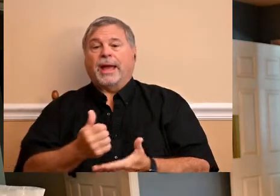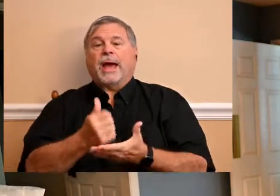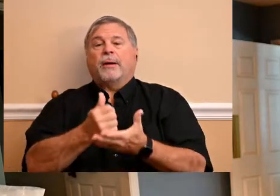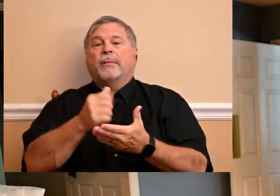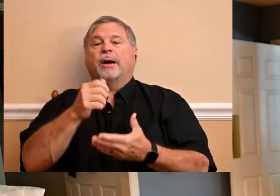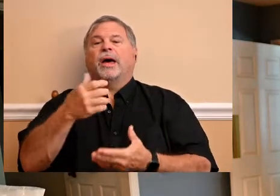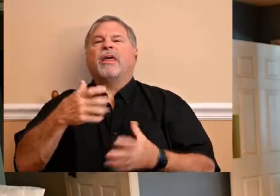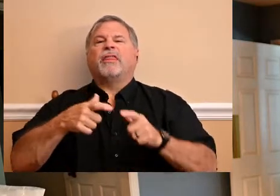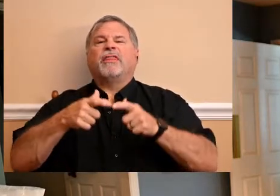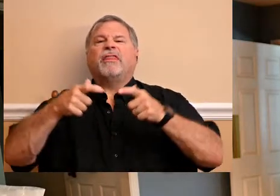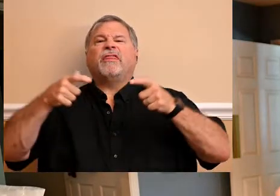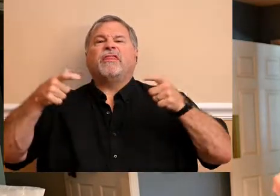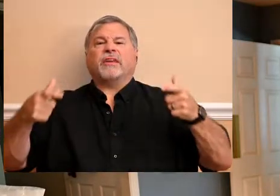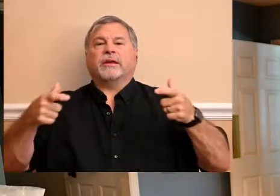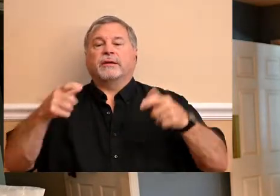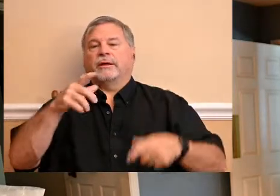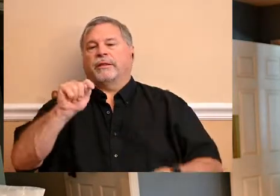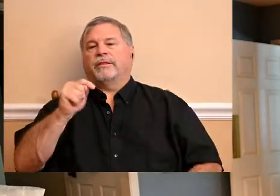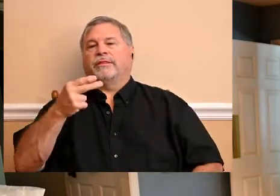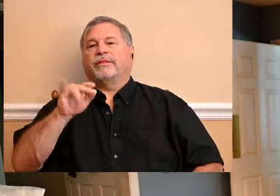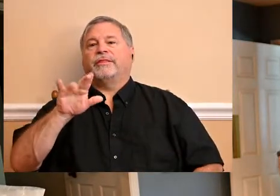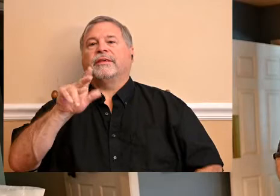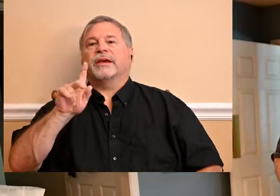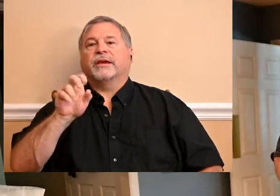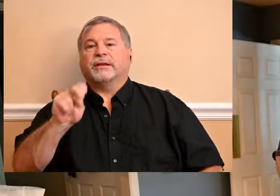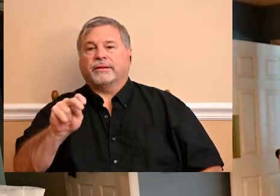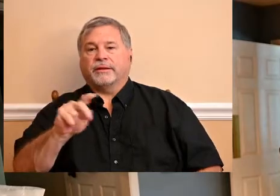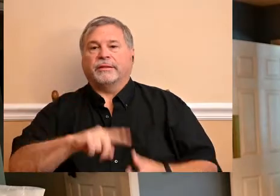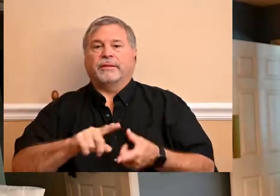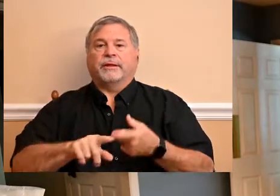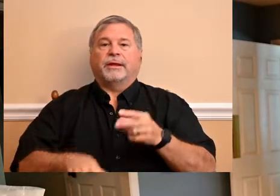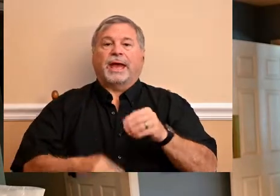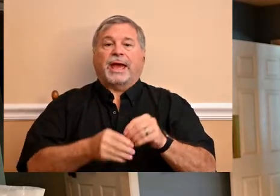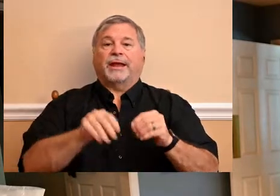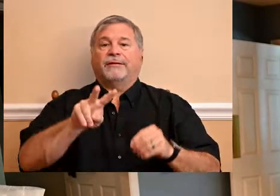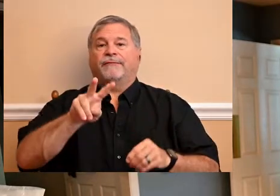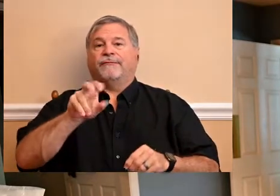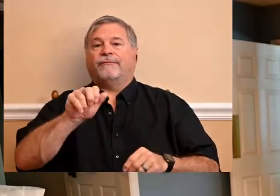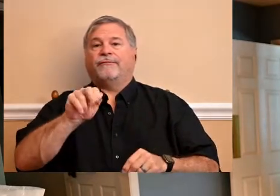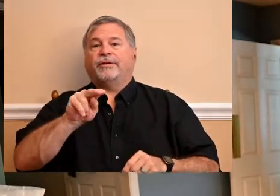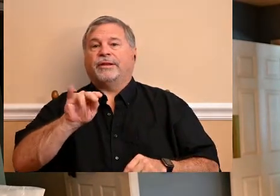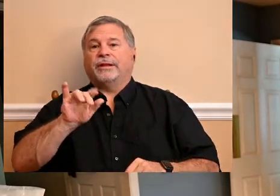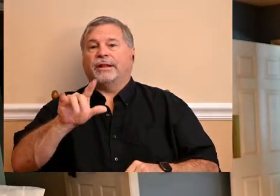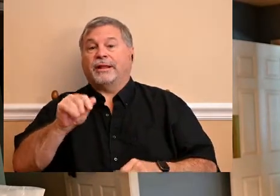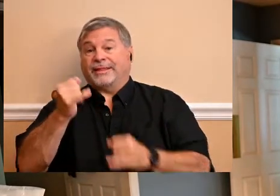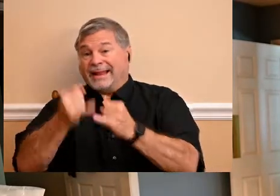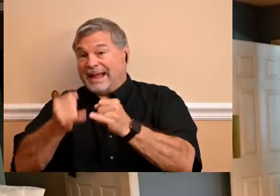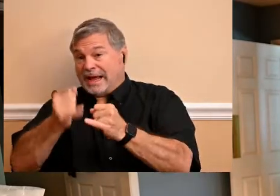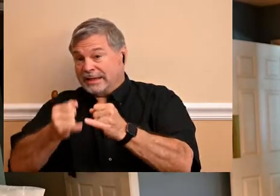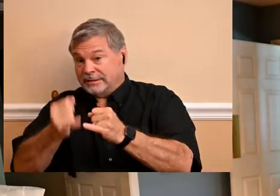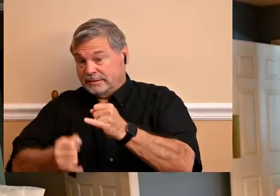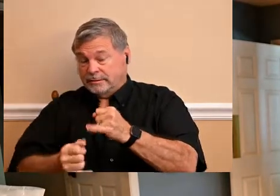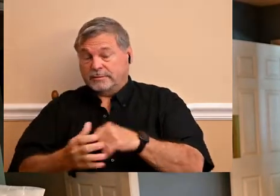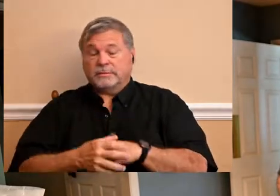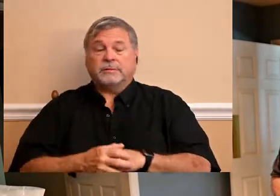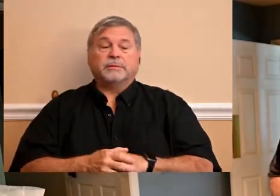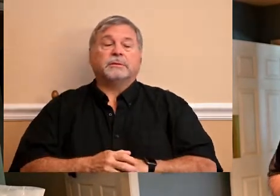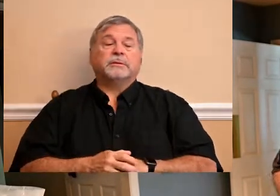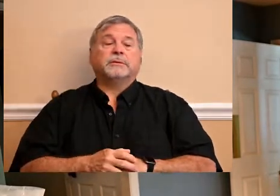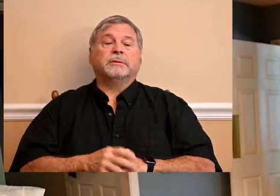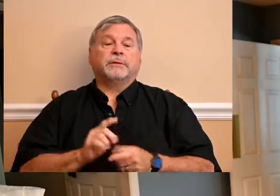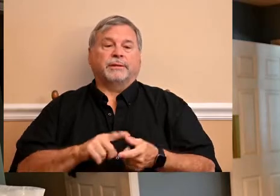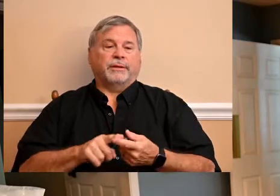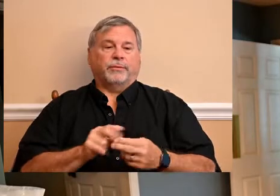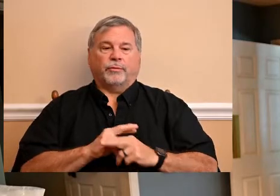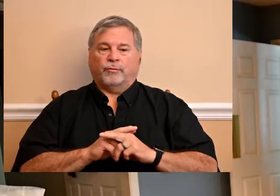thicken everything. We already have the pinch of salt in there. We're going to add some vanilla to this at the last. We're not going to put it in now. We'll put